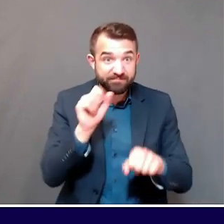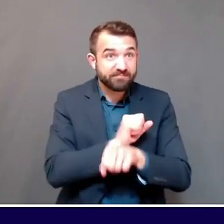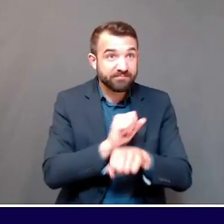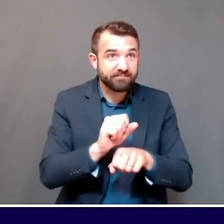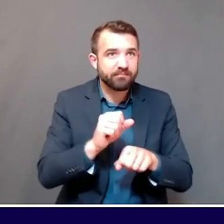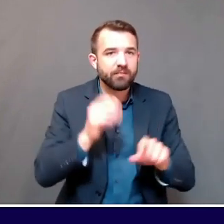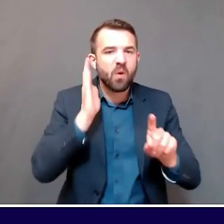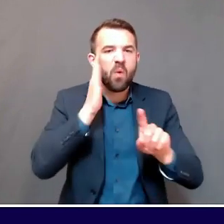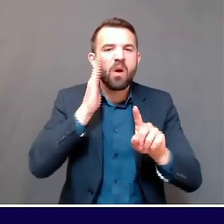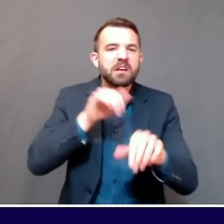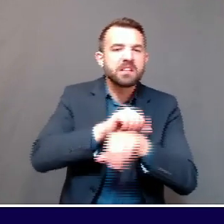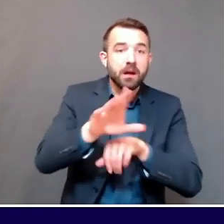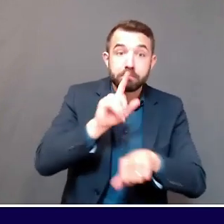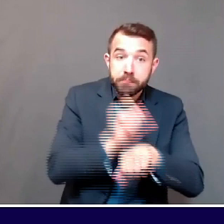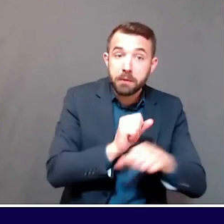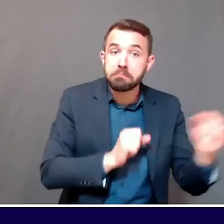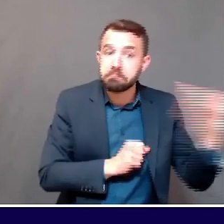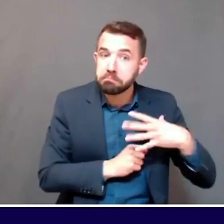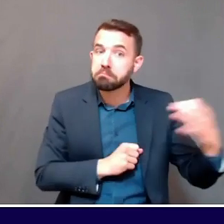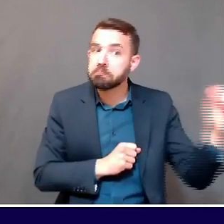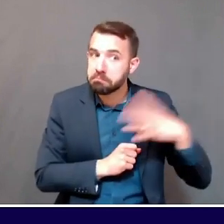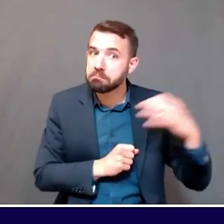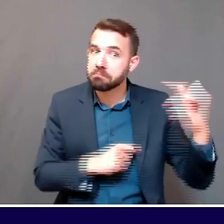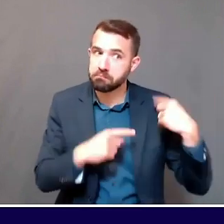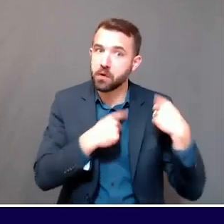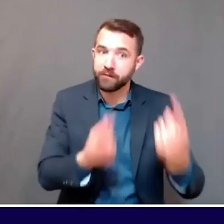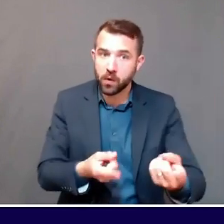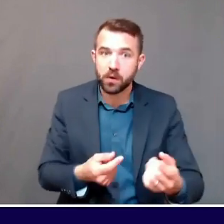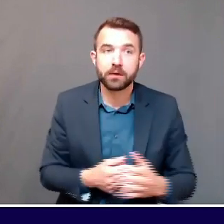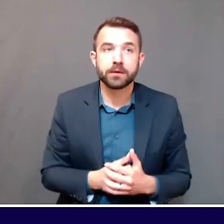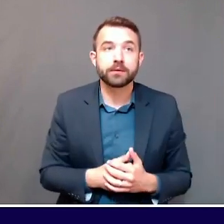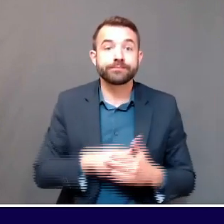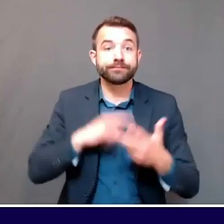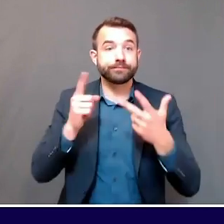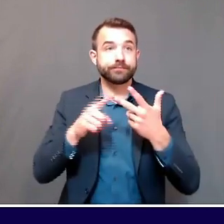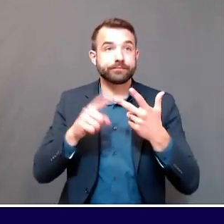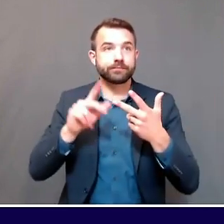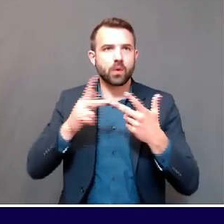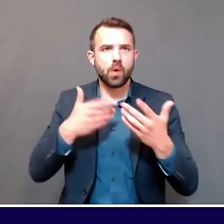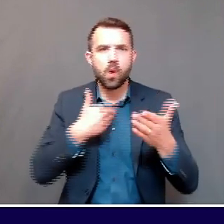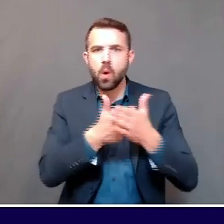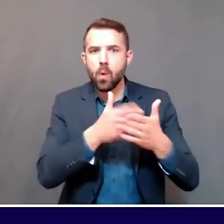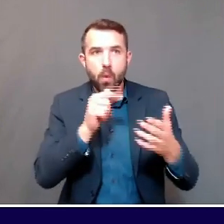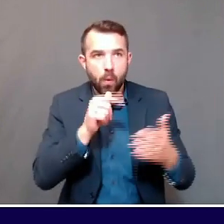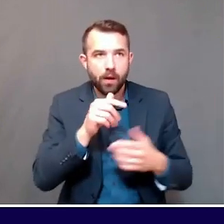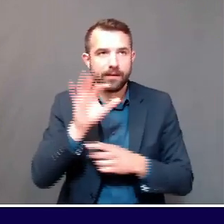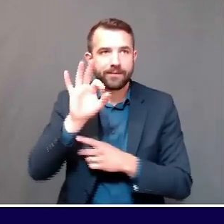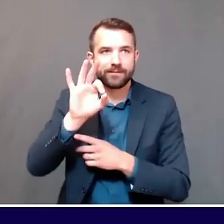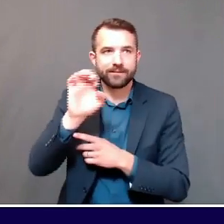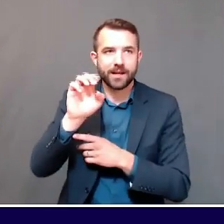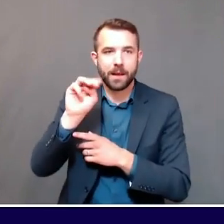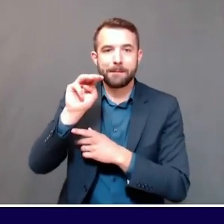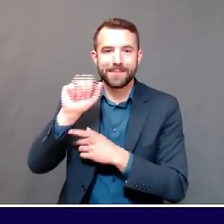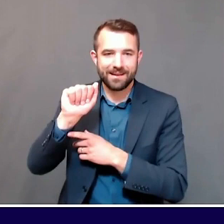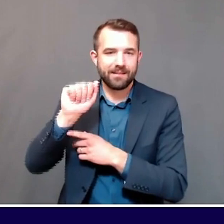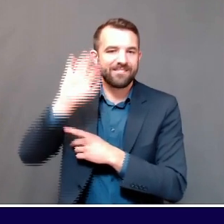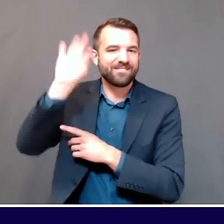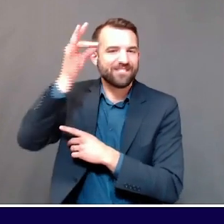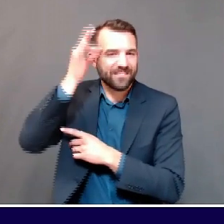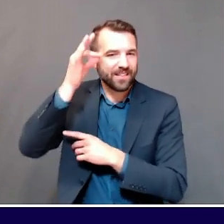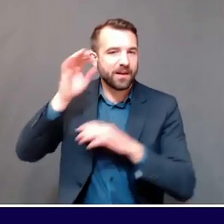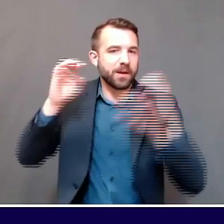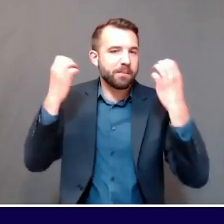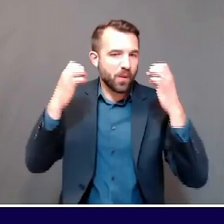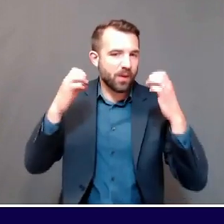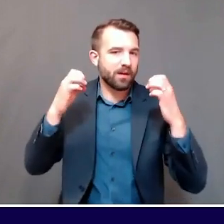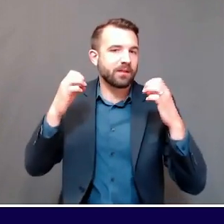So I commend them for that work. We also work in close contact with FEMA. This is by and with our